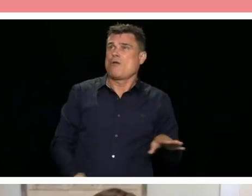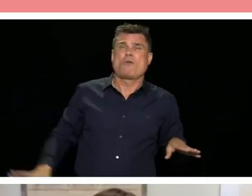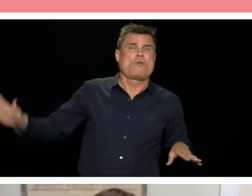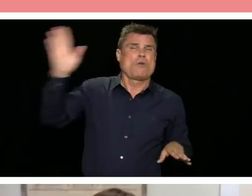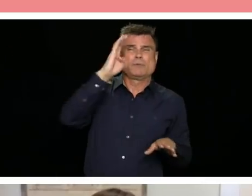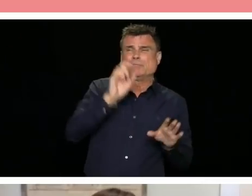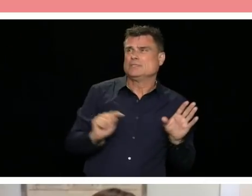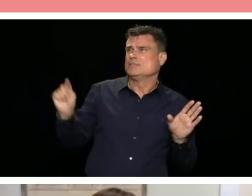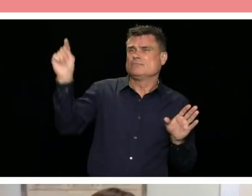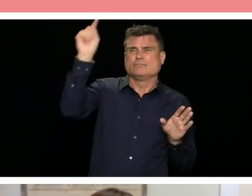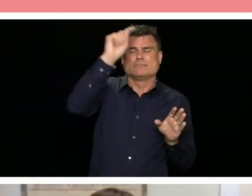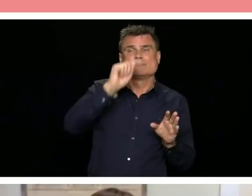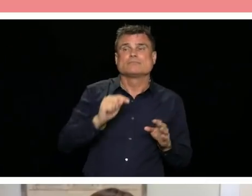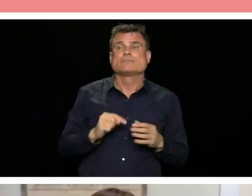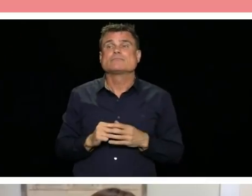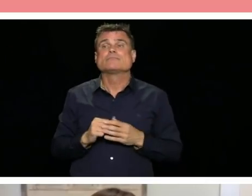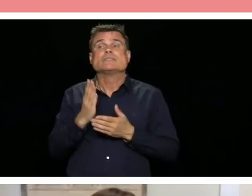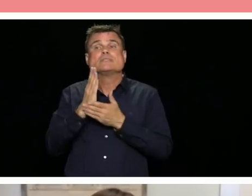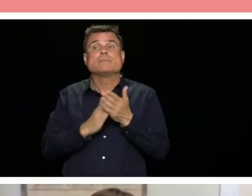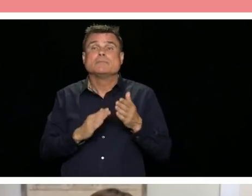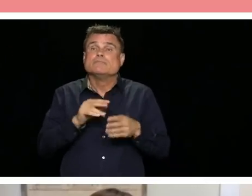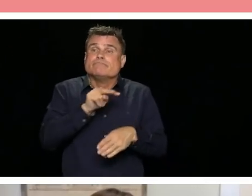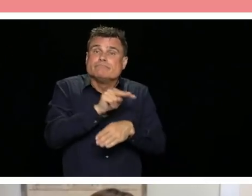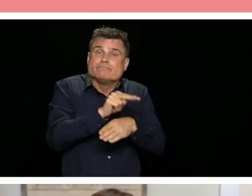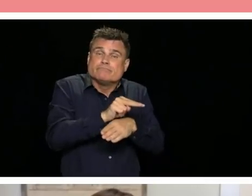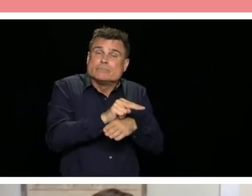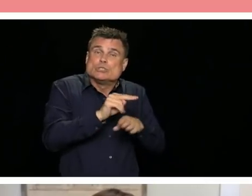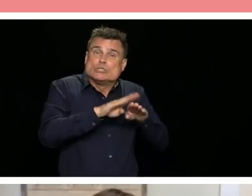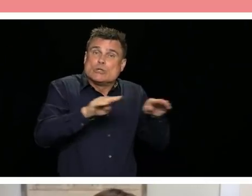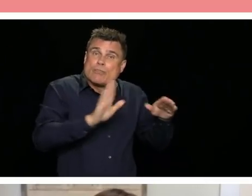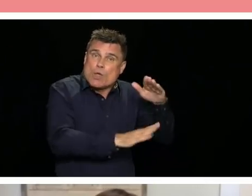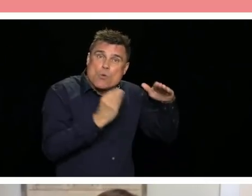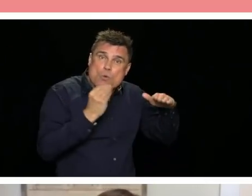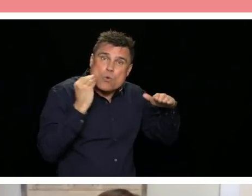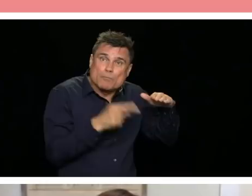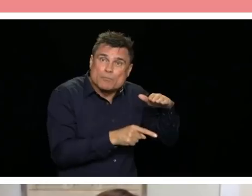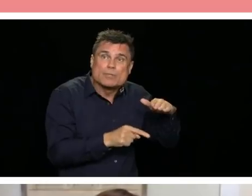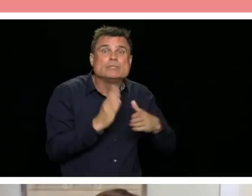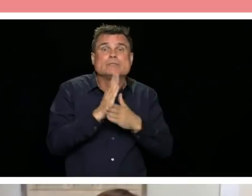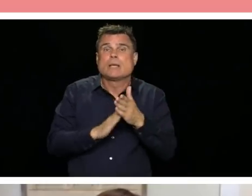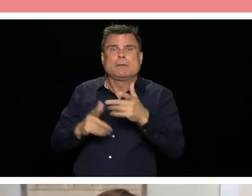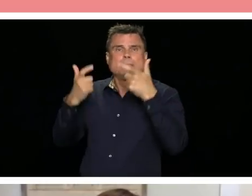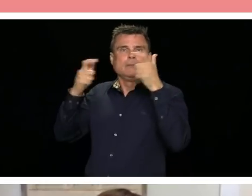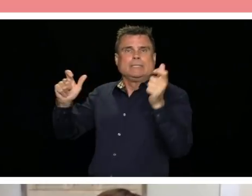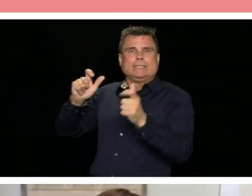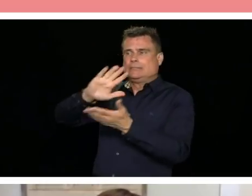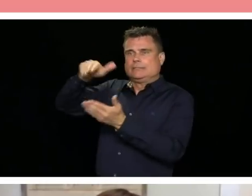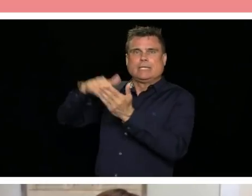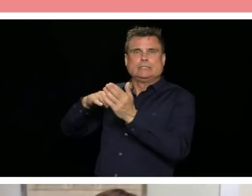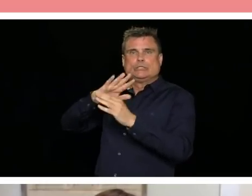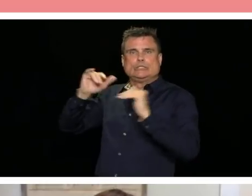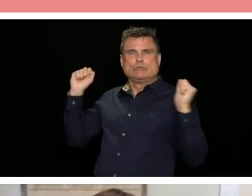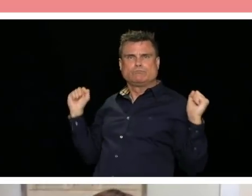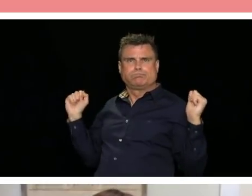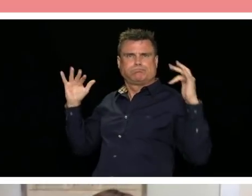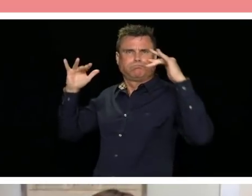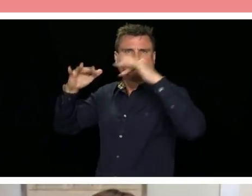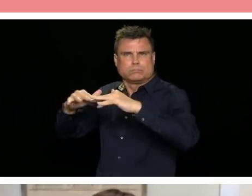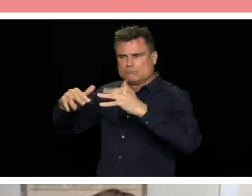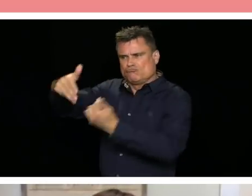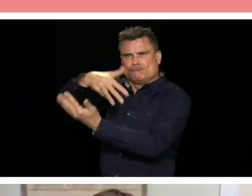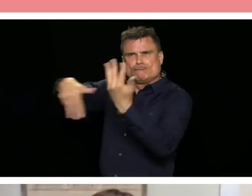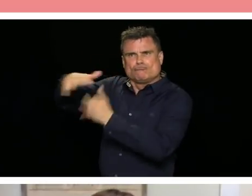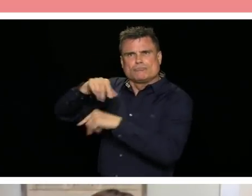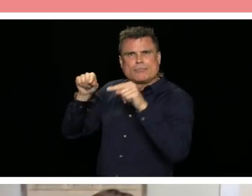centers. We want to make sure we all work together to look at those individual situations and make sure that we continue to support childcare to